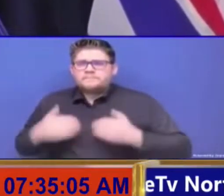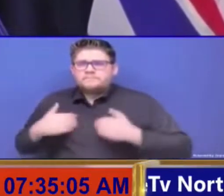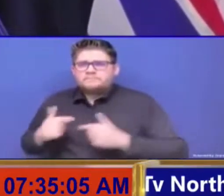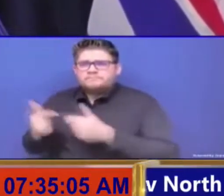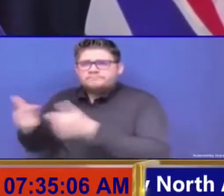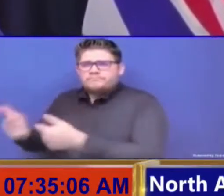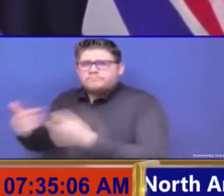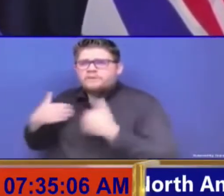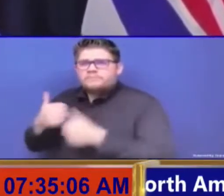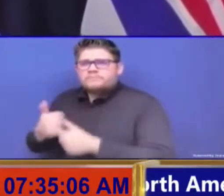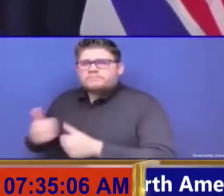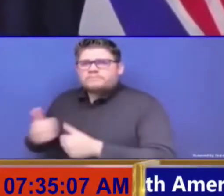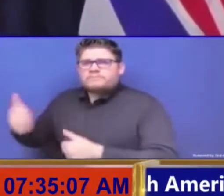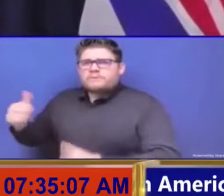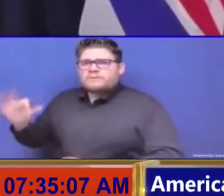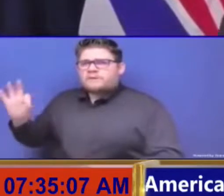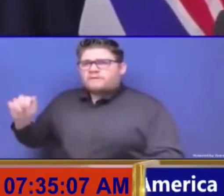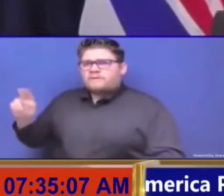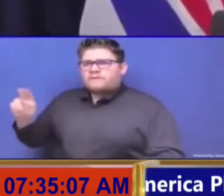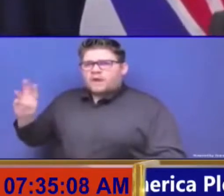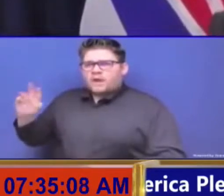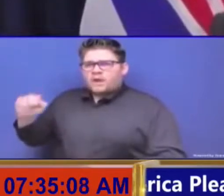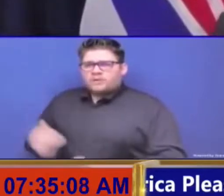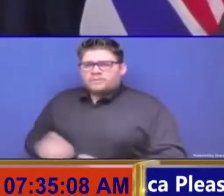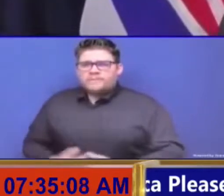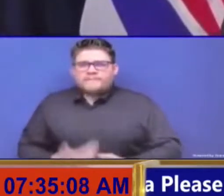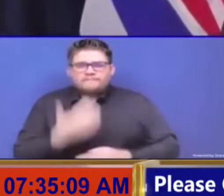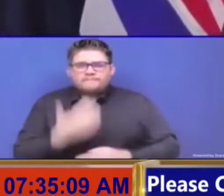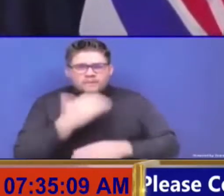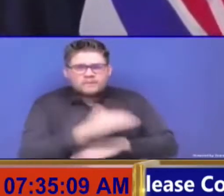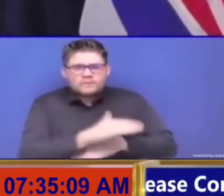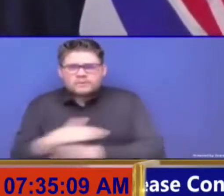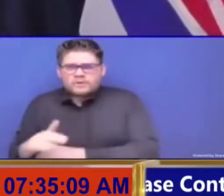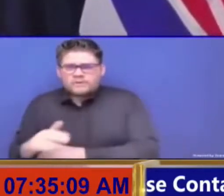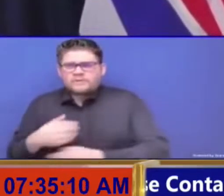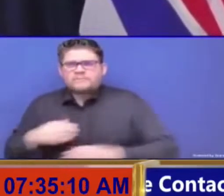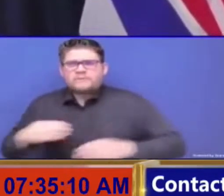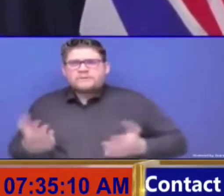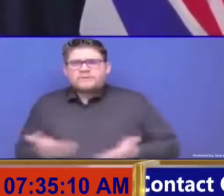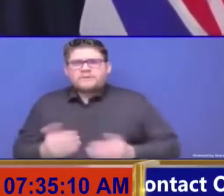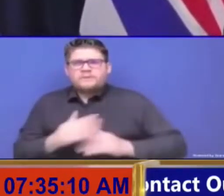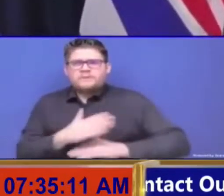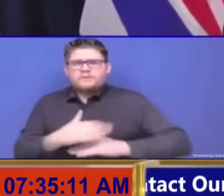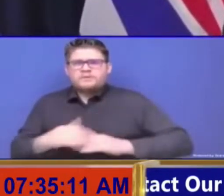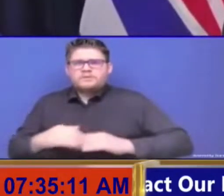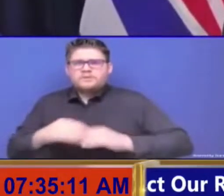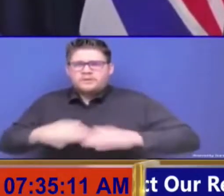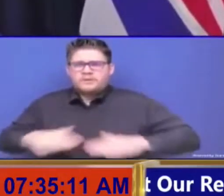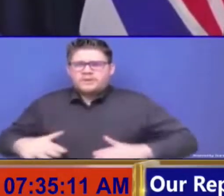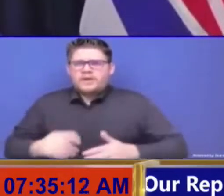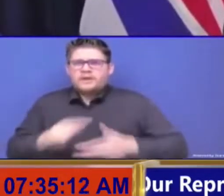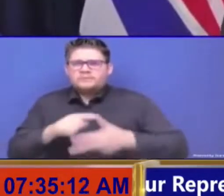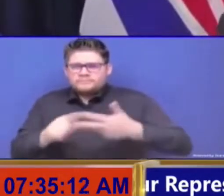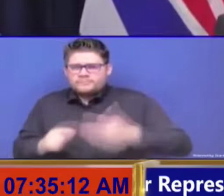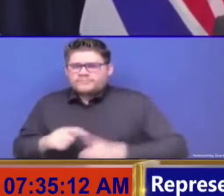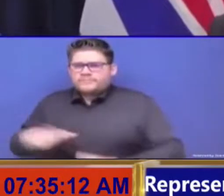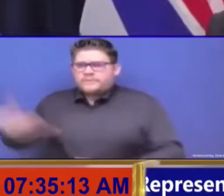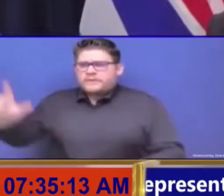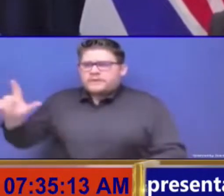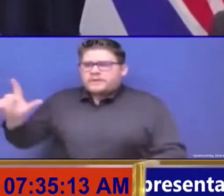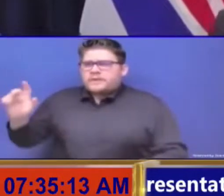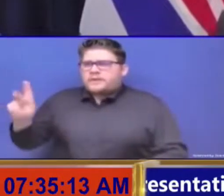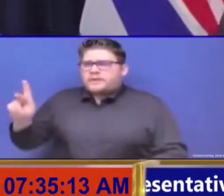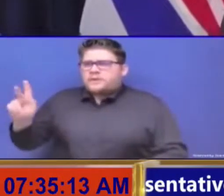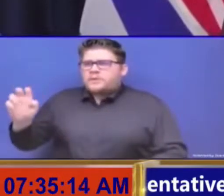vehicles until December 14th, 2021. This order applies in the Lower Mainland to Hope region, Sea to